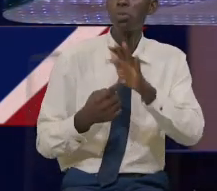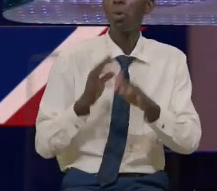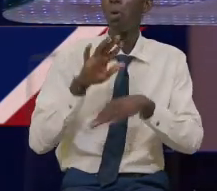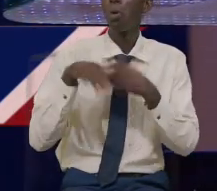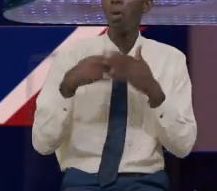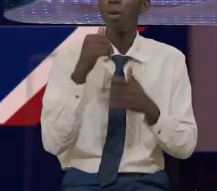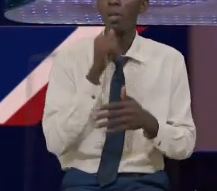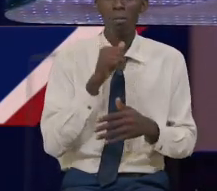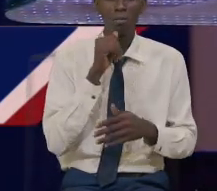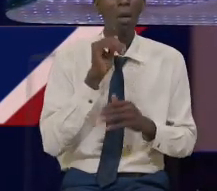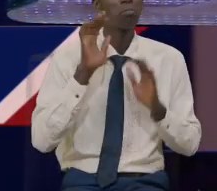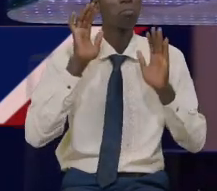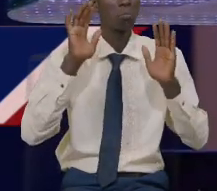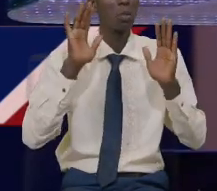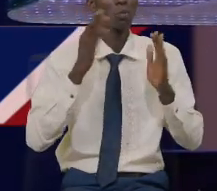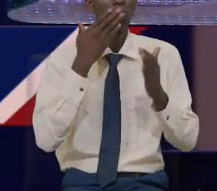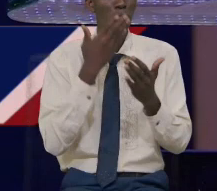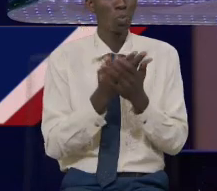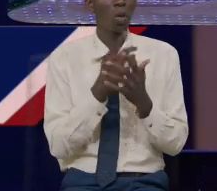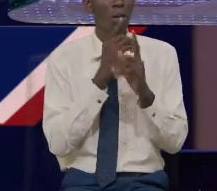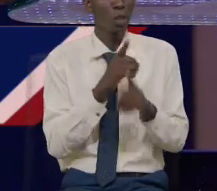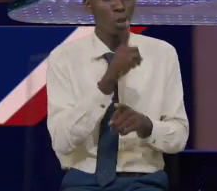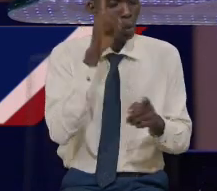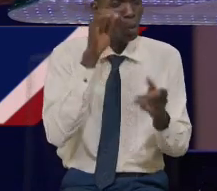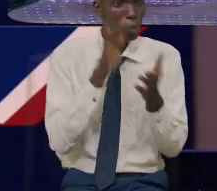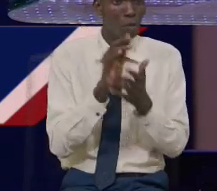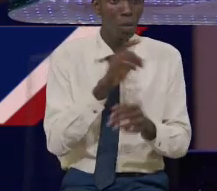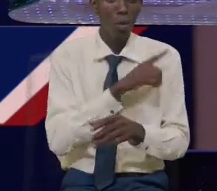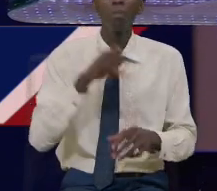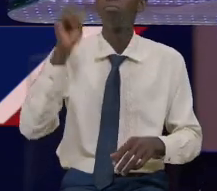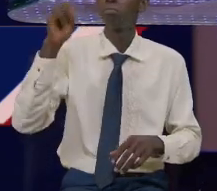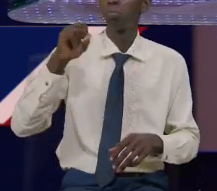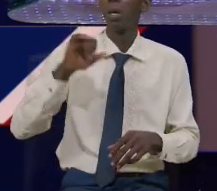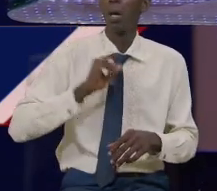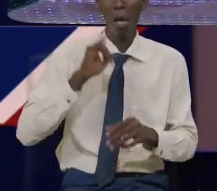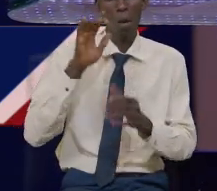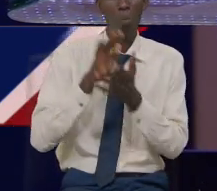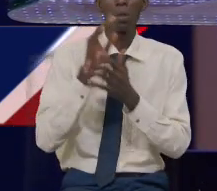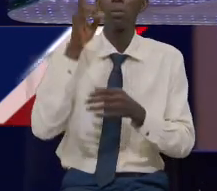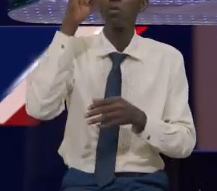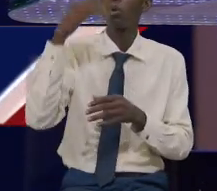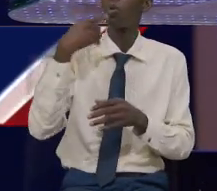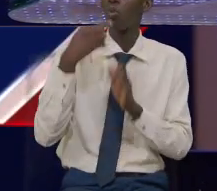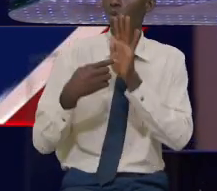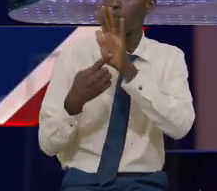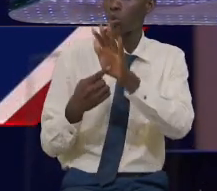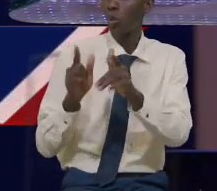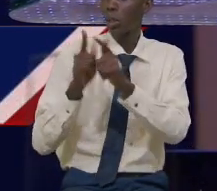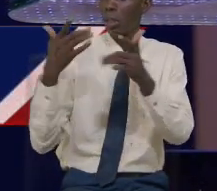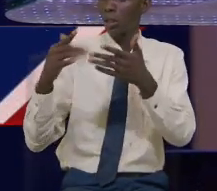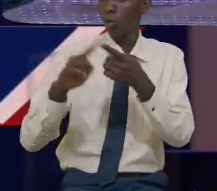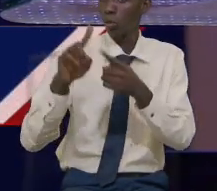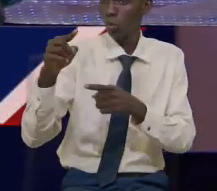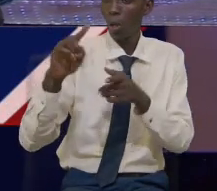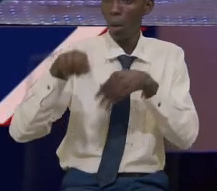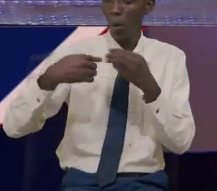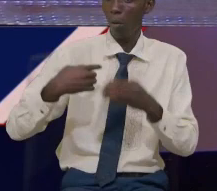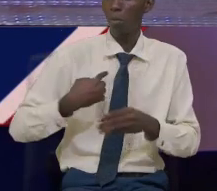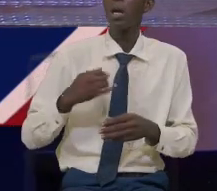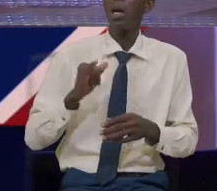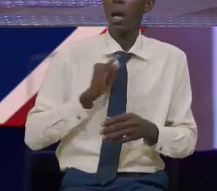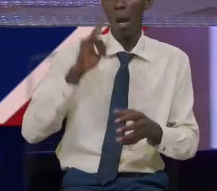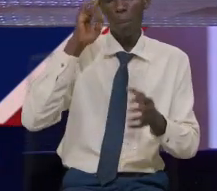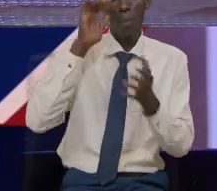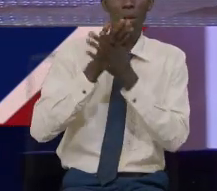good answer. You believe in God? Of course I believe. I believe the God who revealed that to you. I believe in him, but